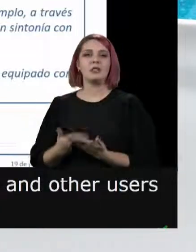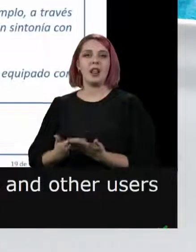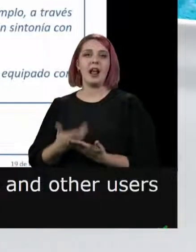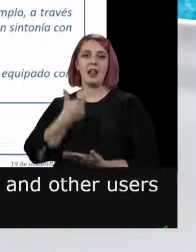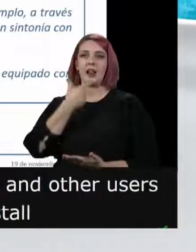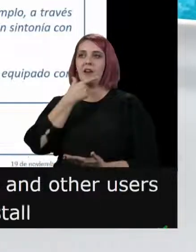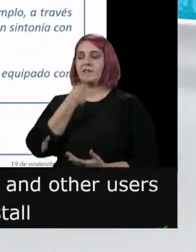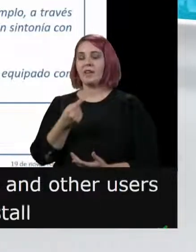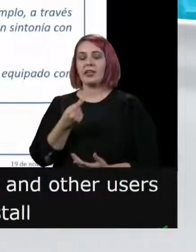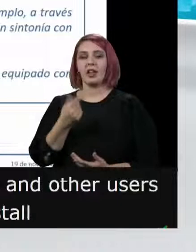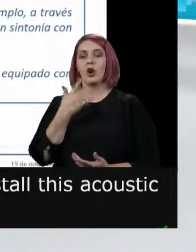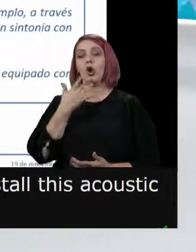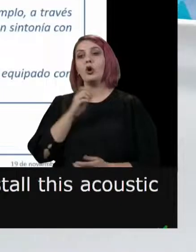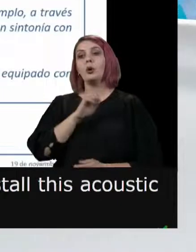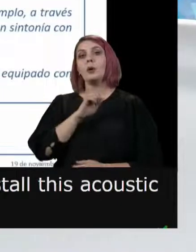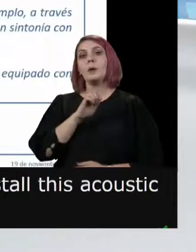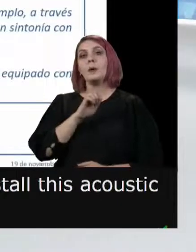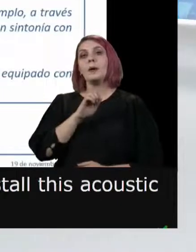be continuous.